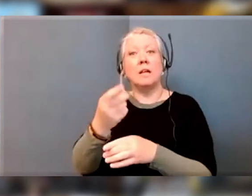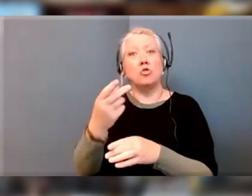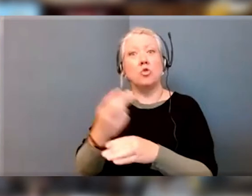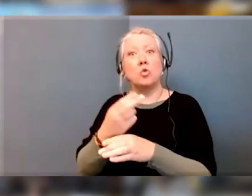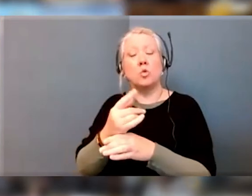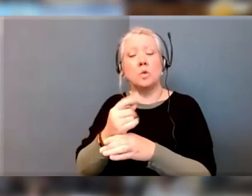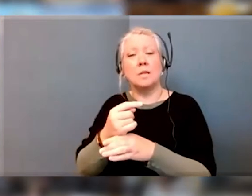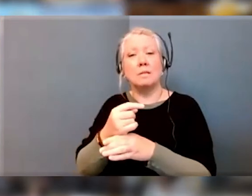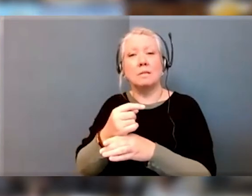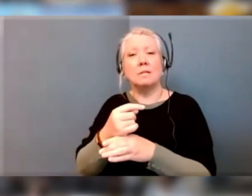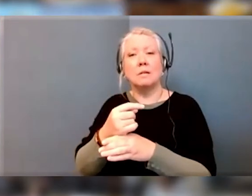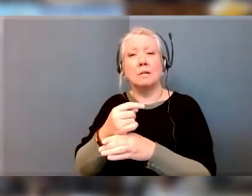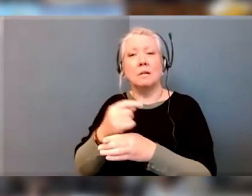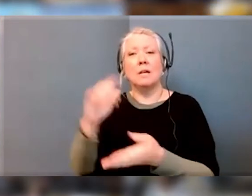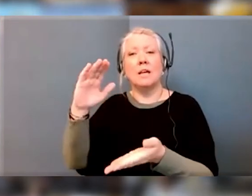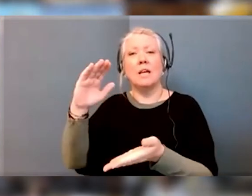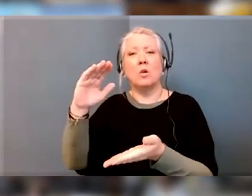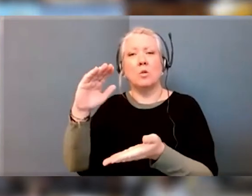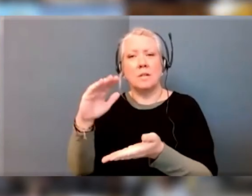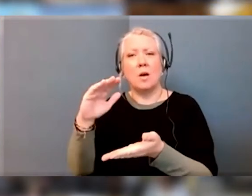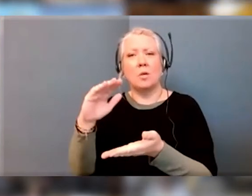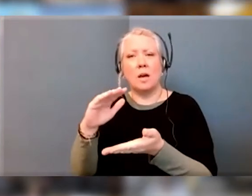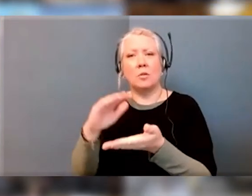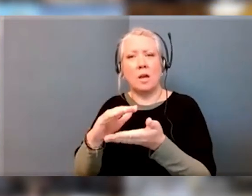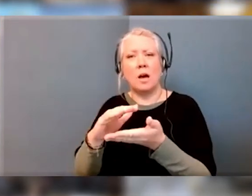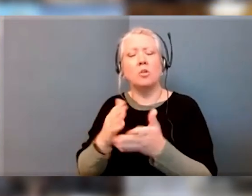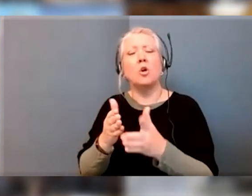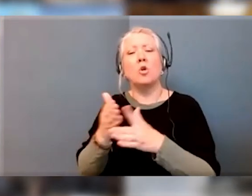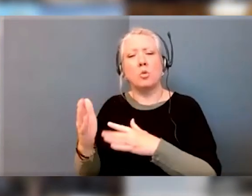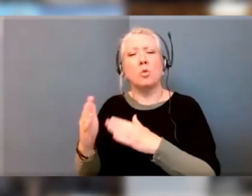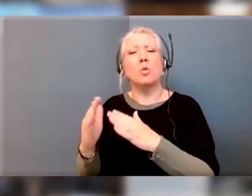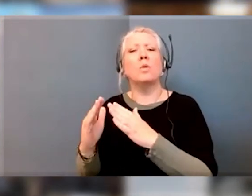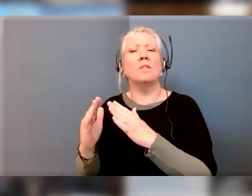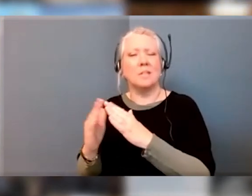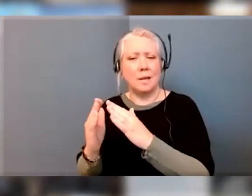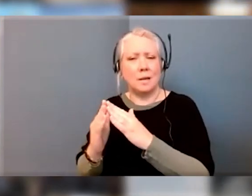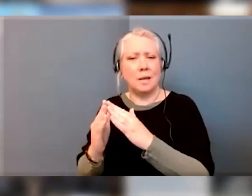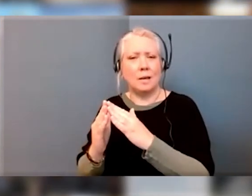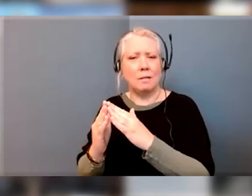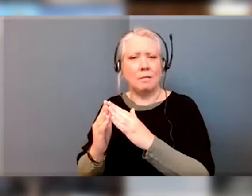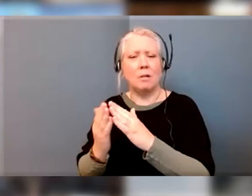Just staying on this slide for a second, I wanted to, or the other slide.